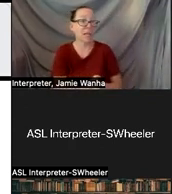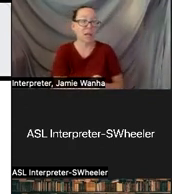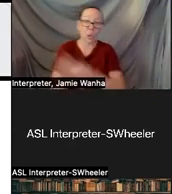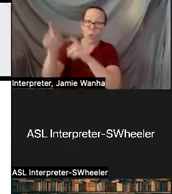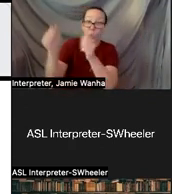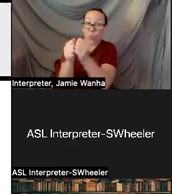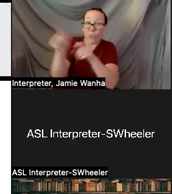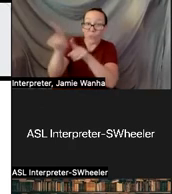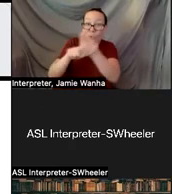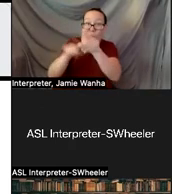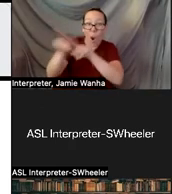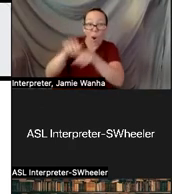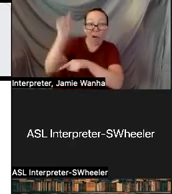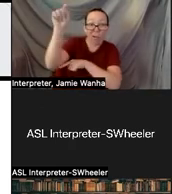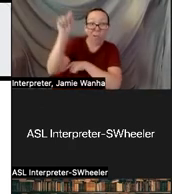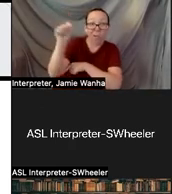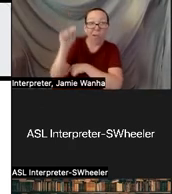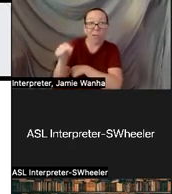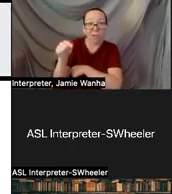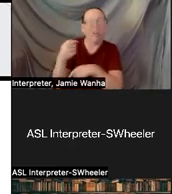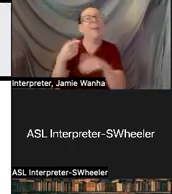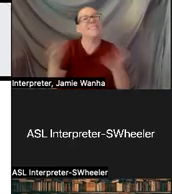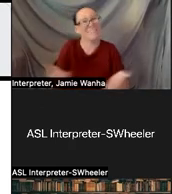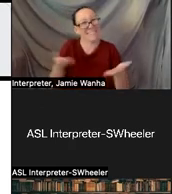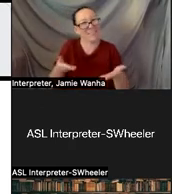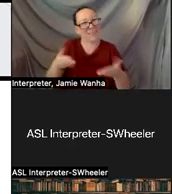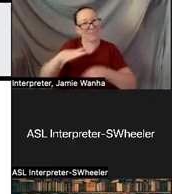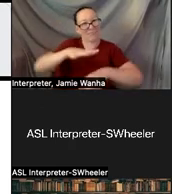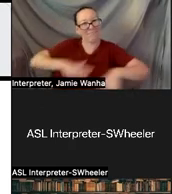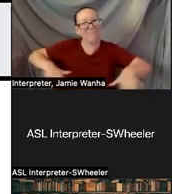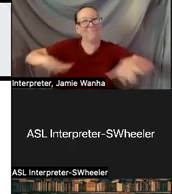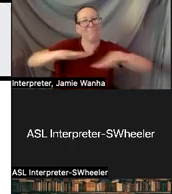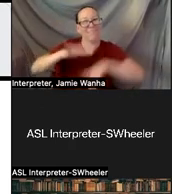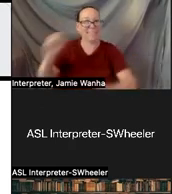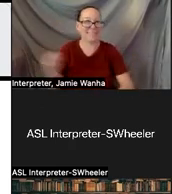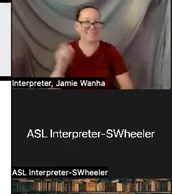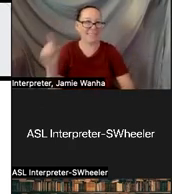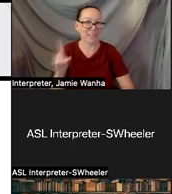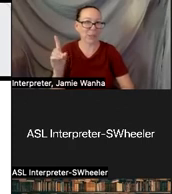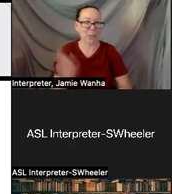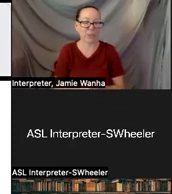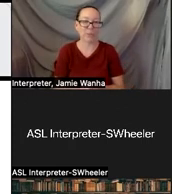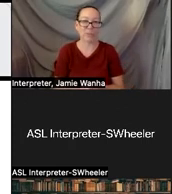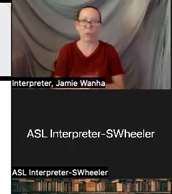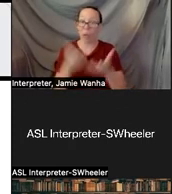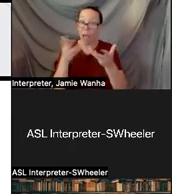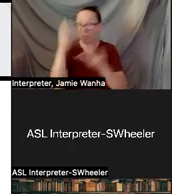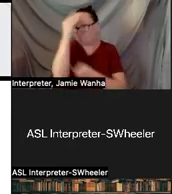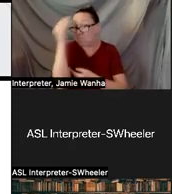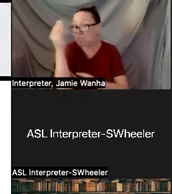Diego area. So we just wanna make sure that you know about that resource and that you can apply for